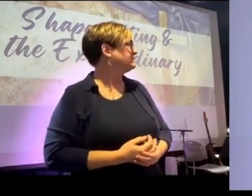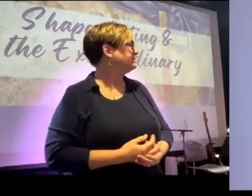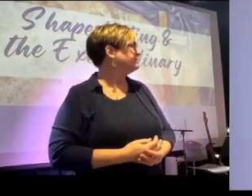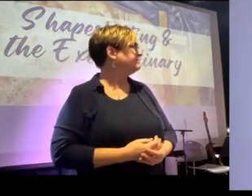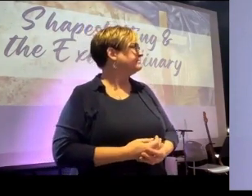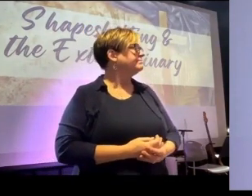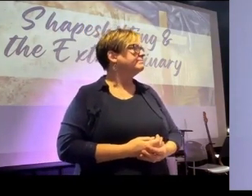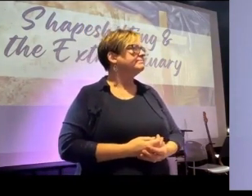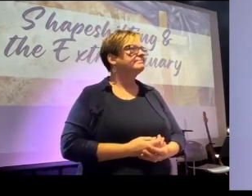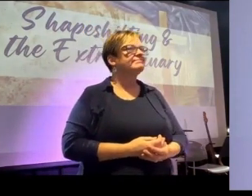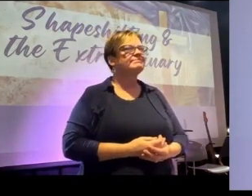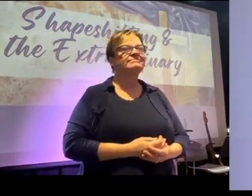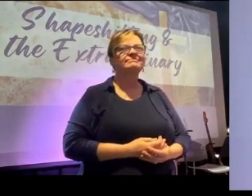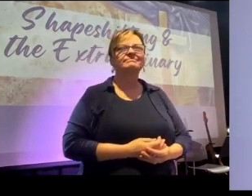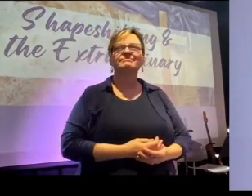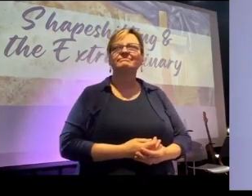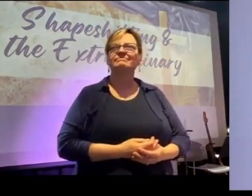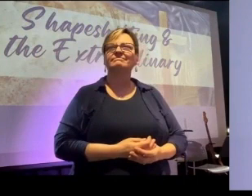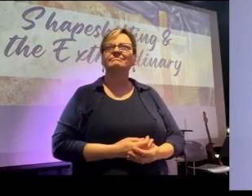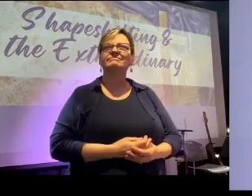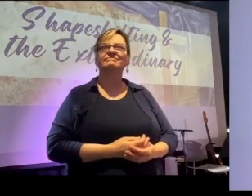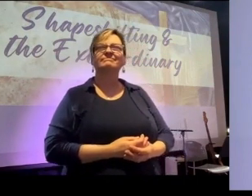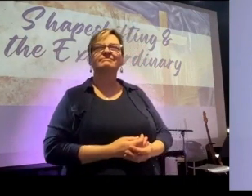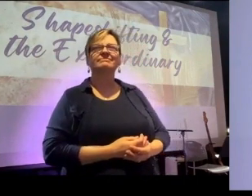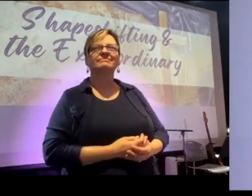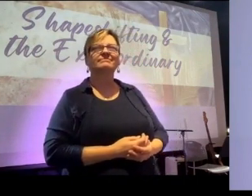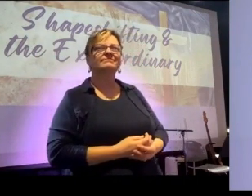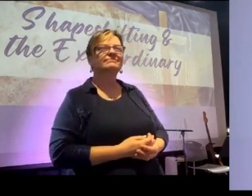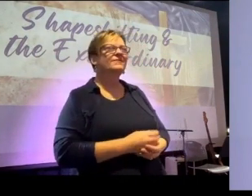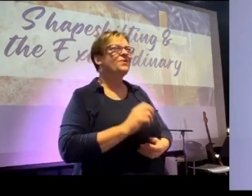Be you in the sunset of your life,